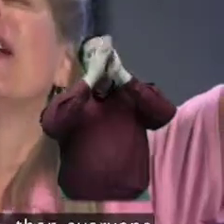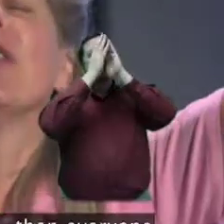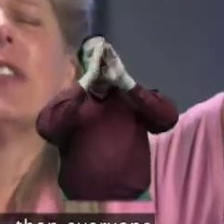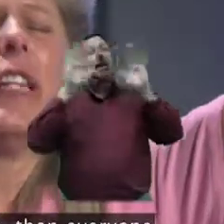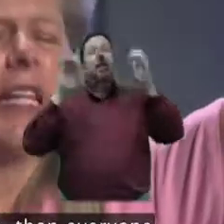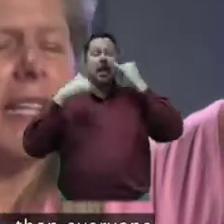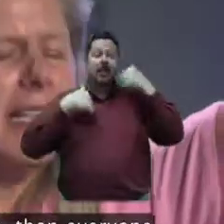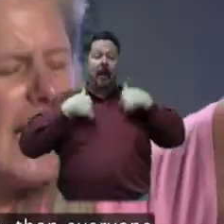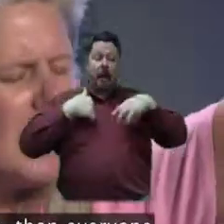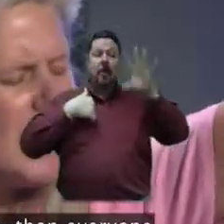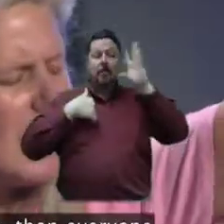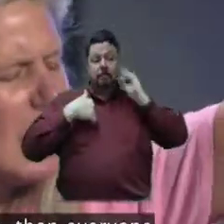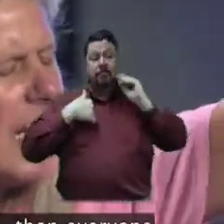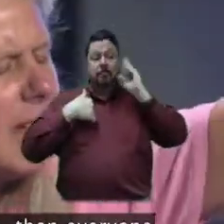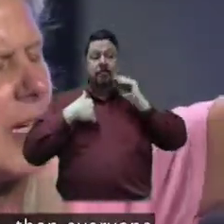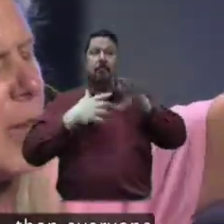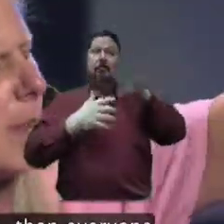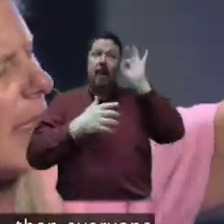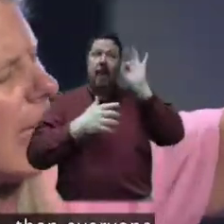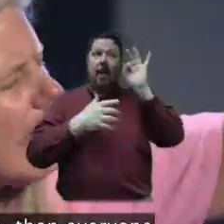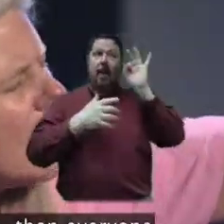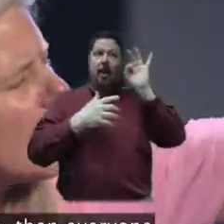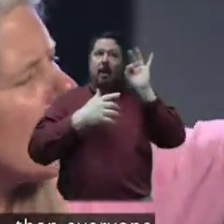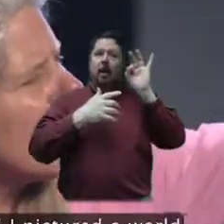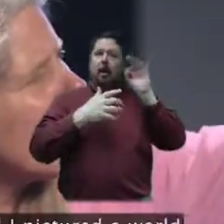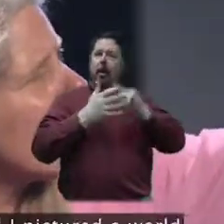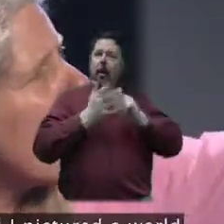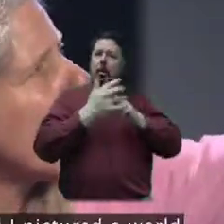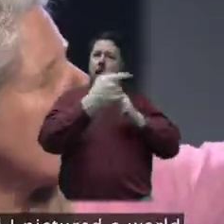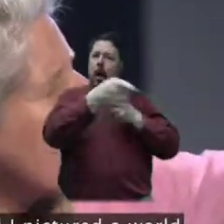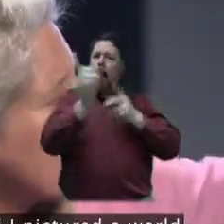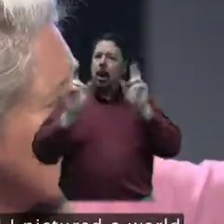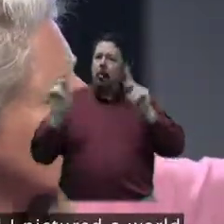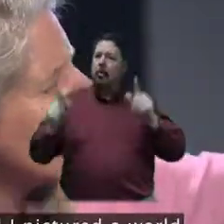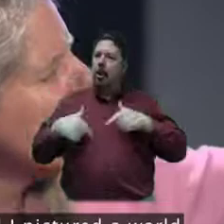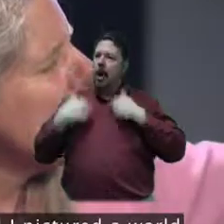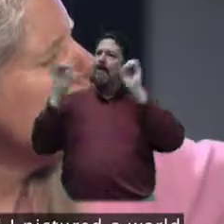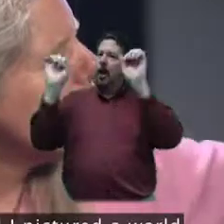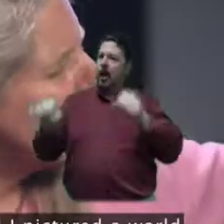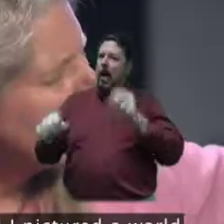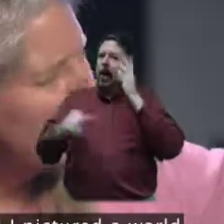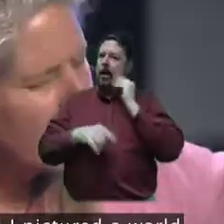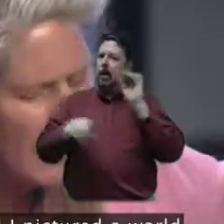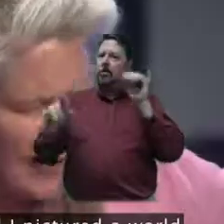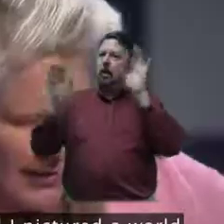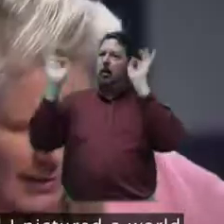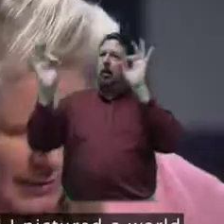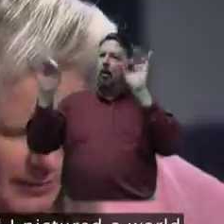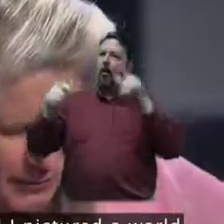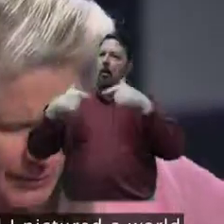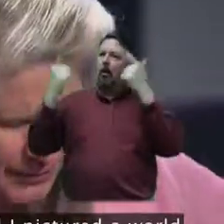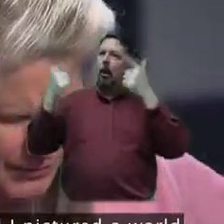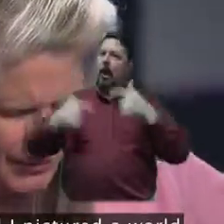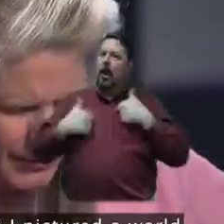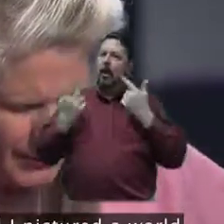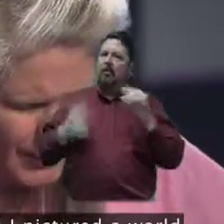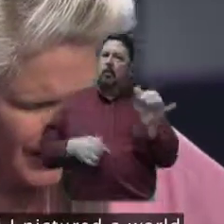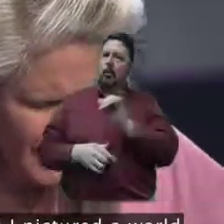have found nirvana and I'm still alive, then everyone who is alive can find nirvana.